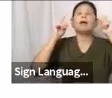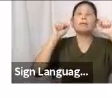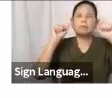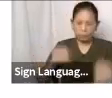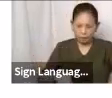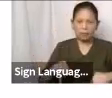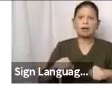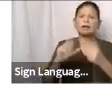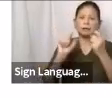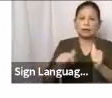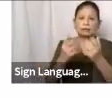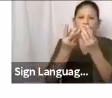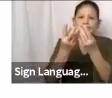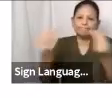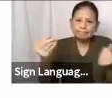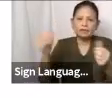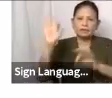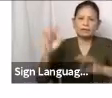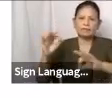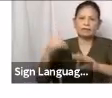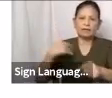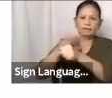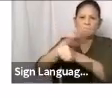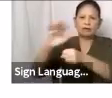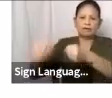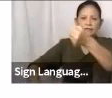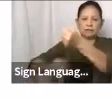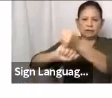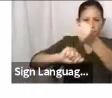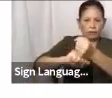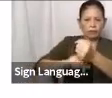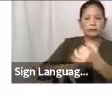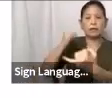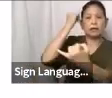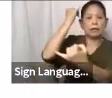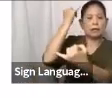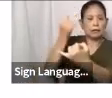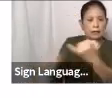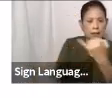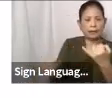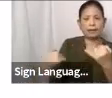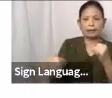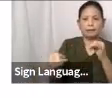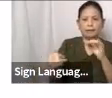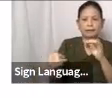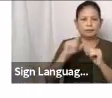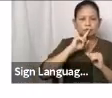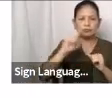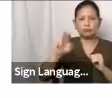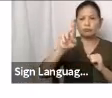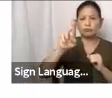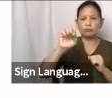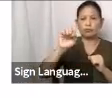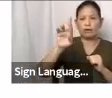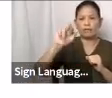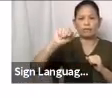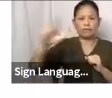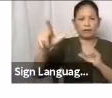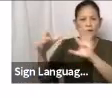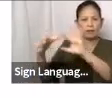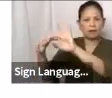we are providing right now. And the last is the referral linkages with the government and private healthcare